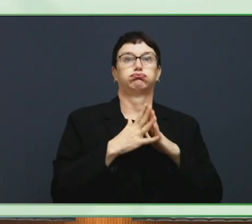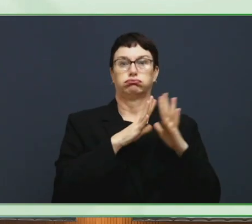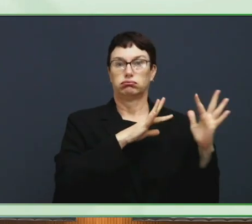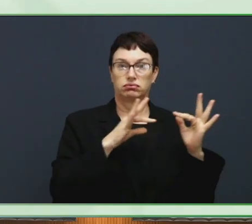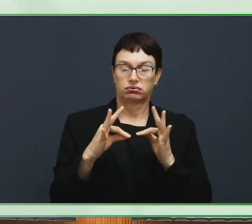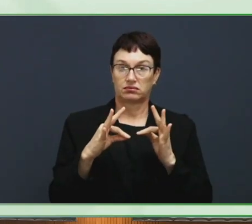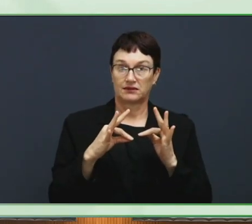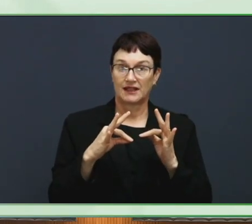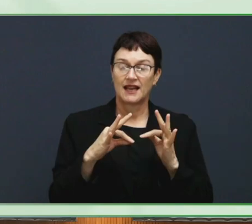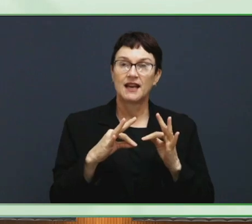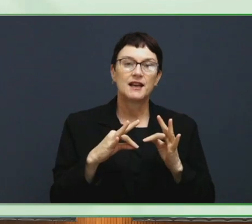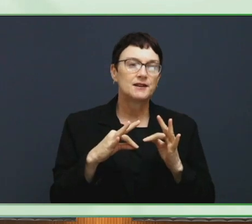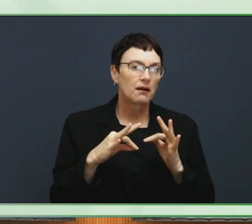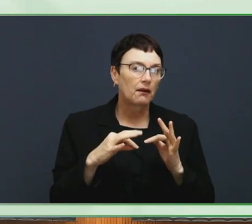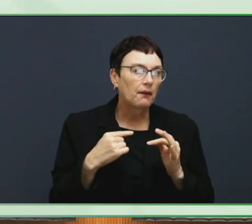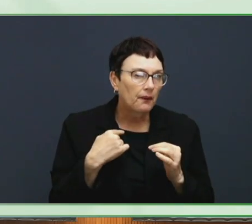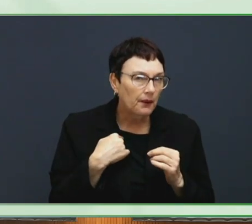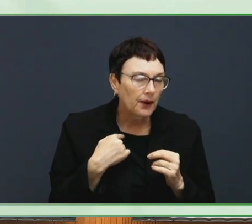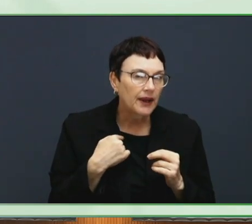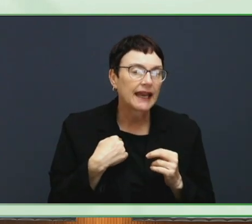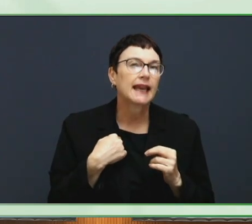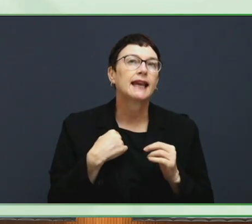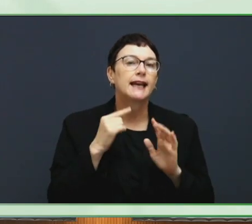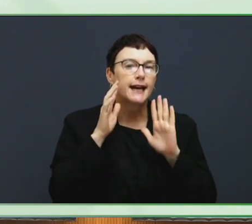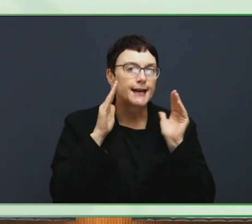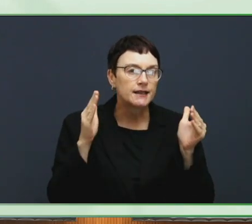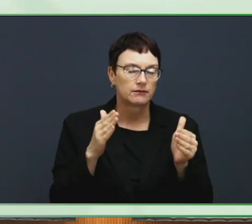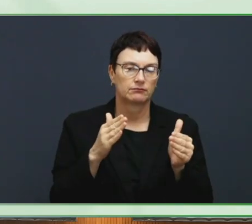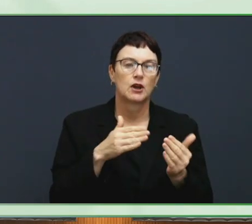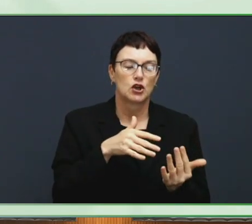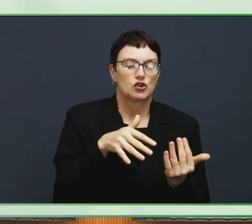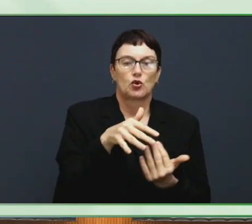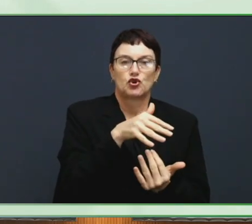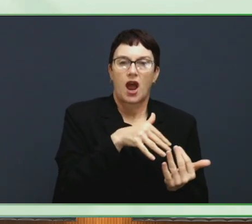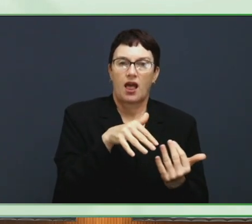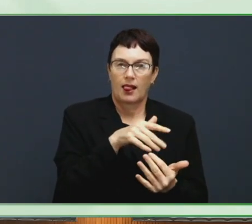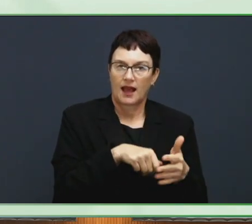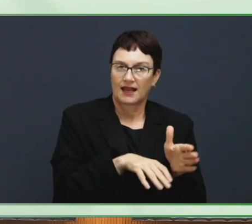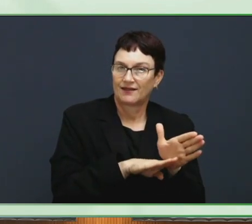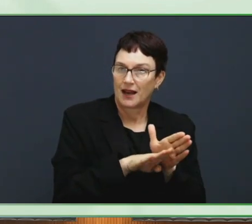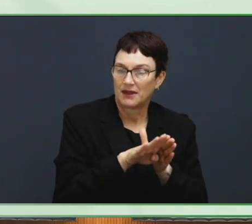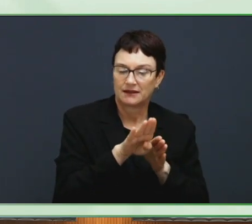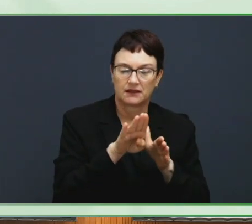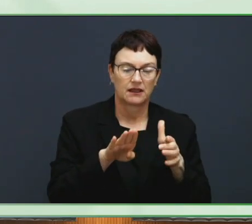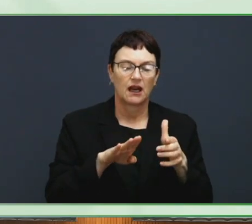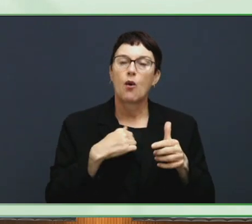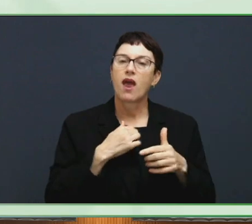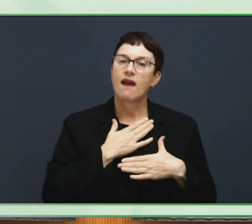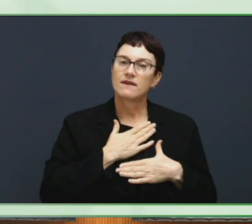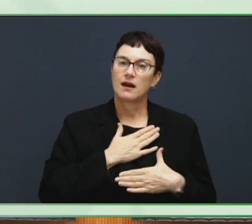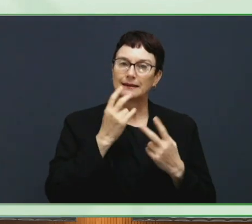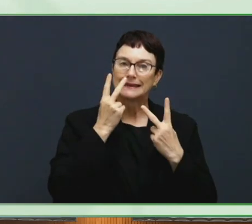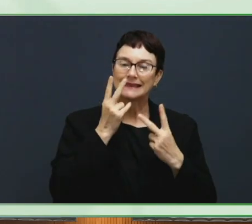support social development for a more equitable and sustainable future.